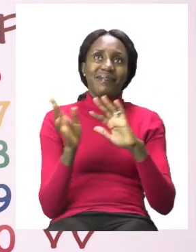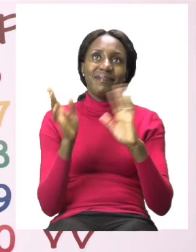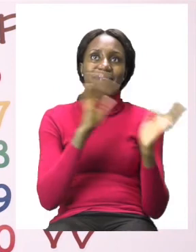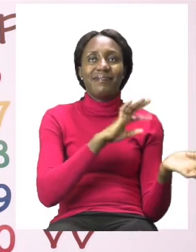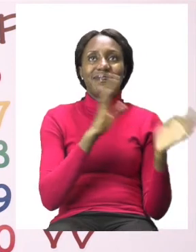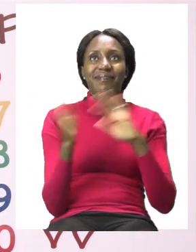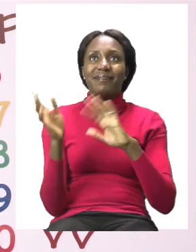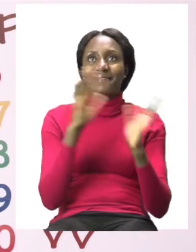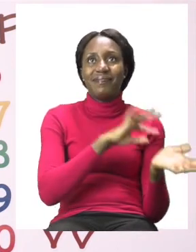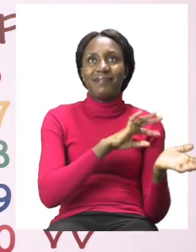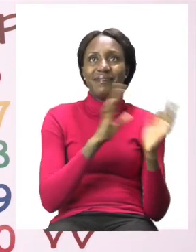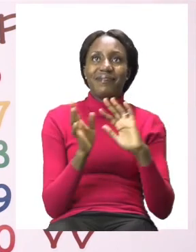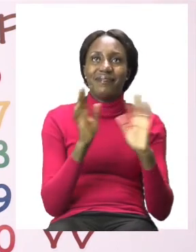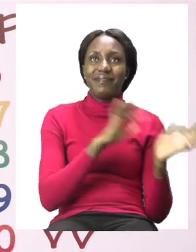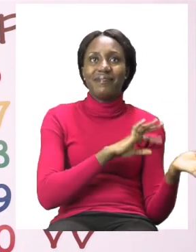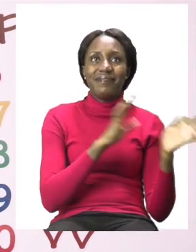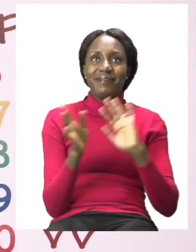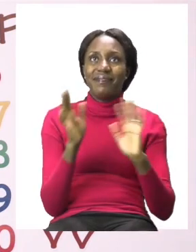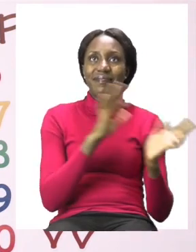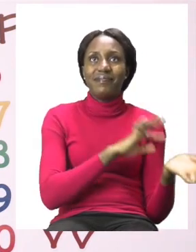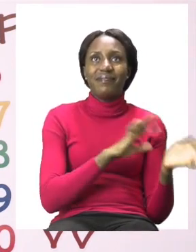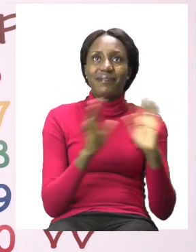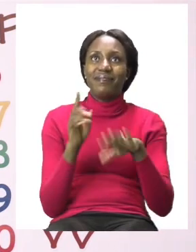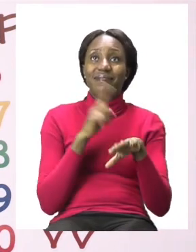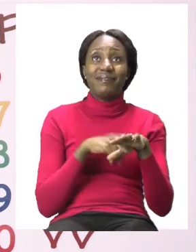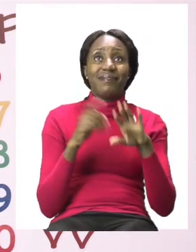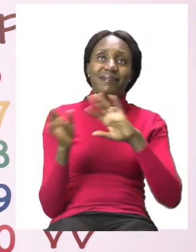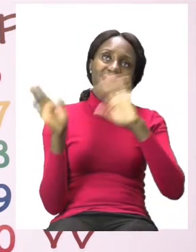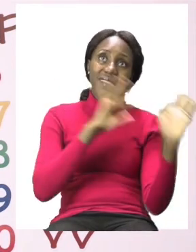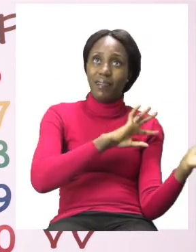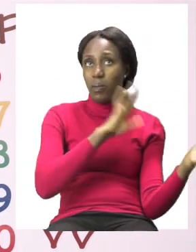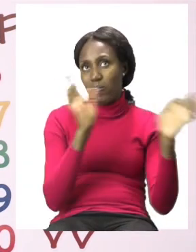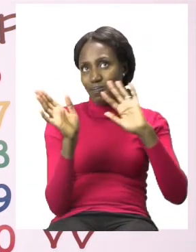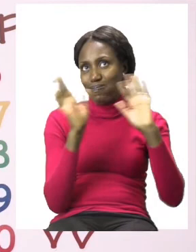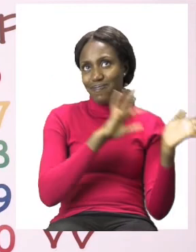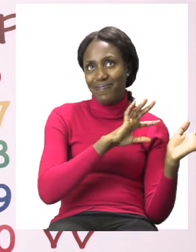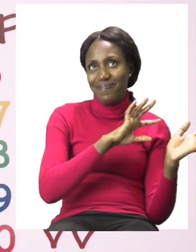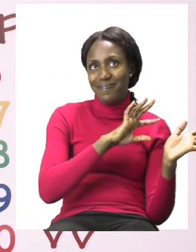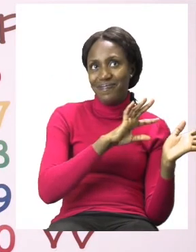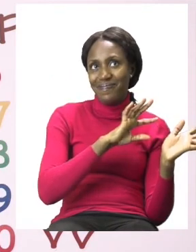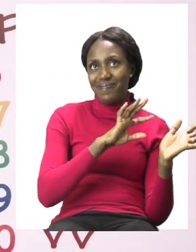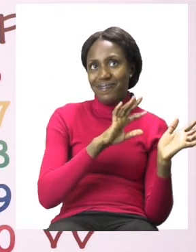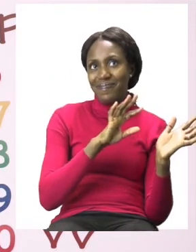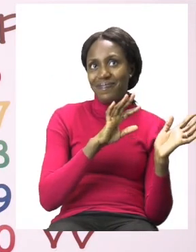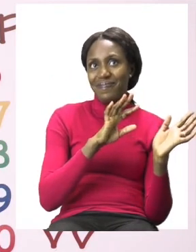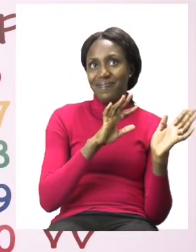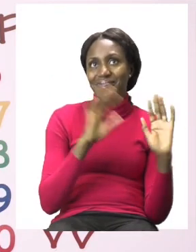Goodbye, goodbye. It's time to say goodbye.